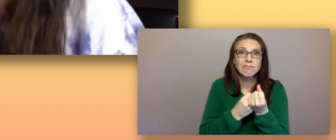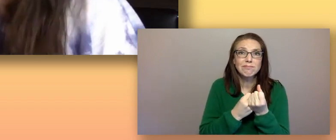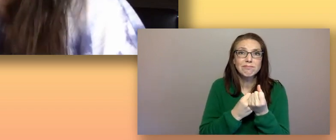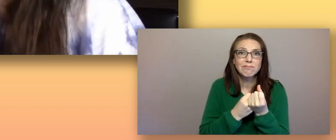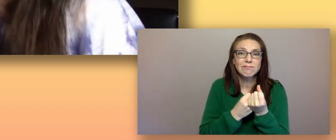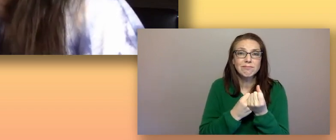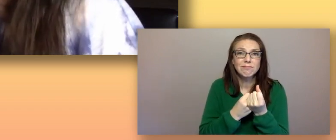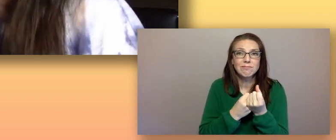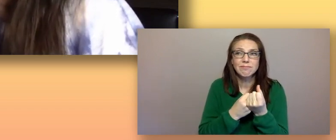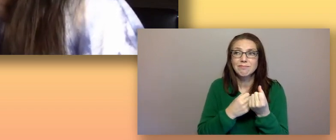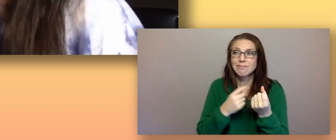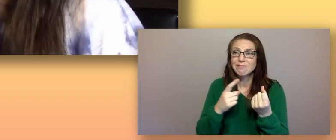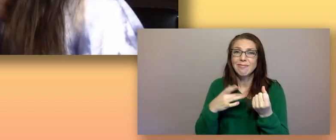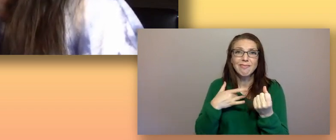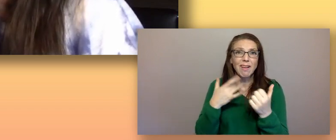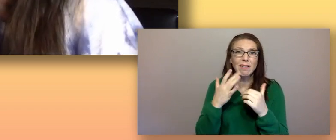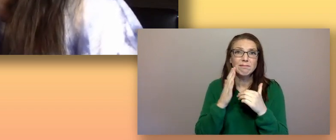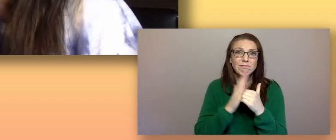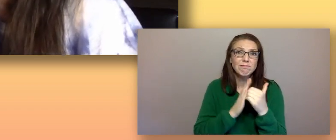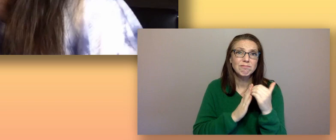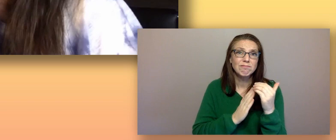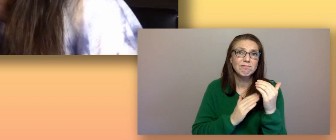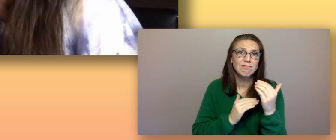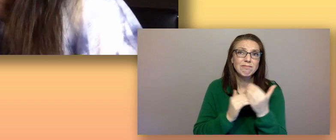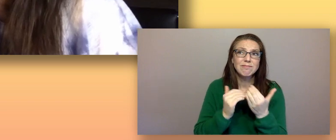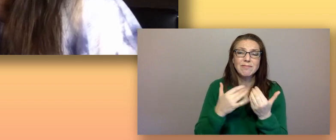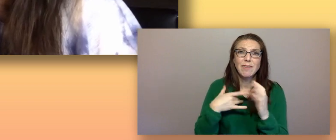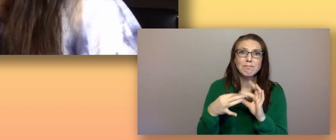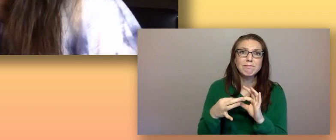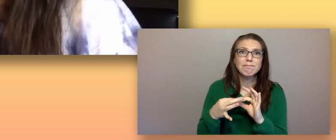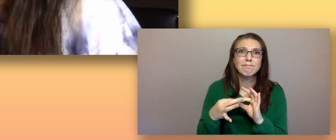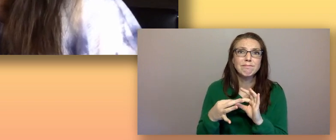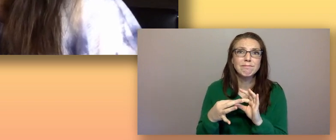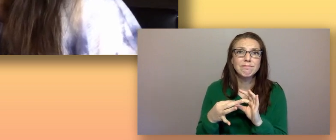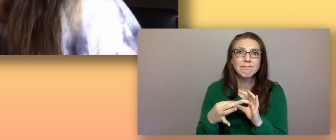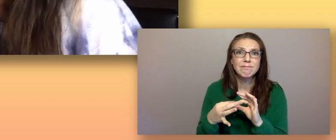didn't ask anything else, just if I was okay and nothing else.